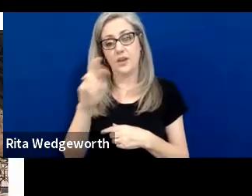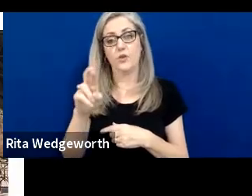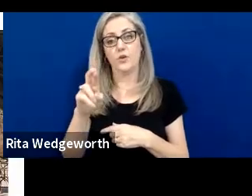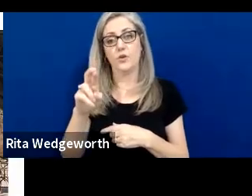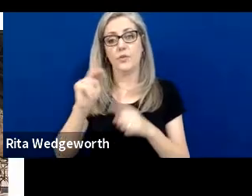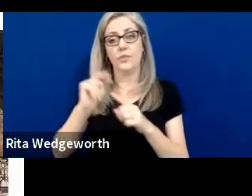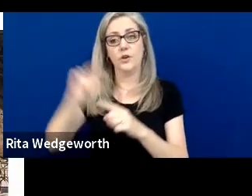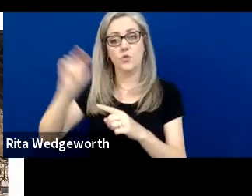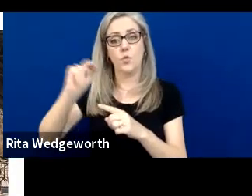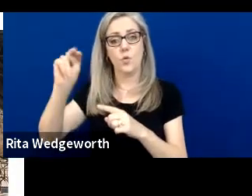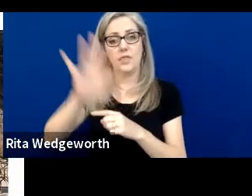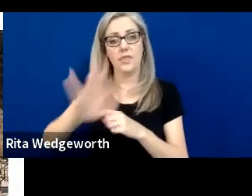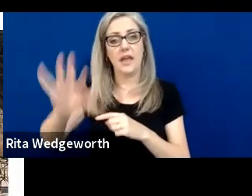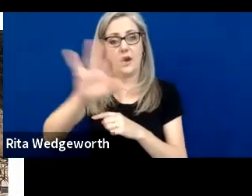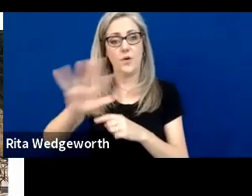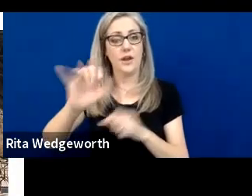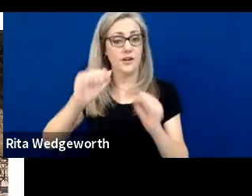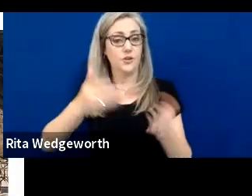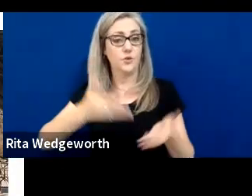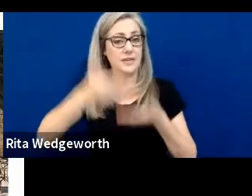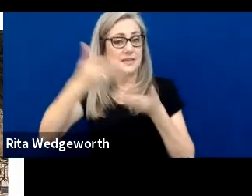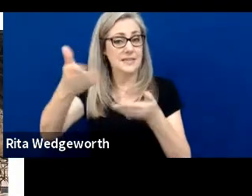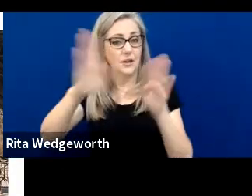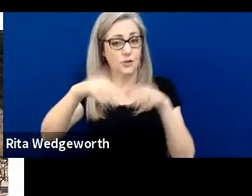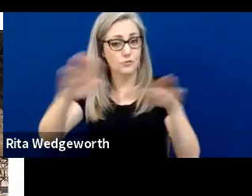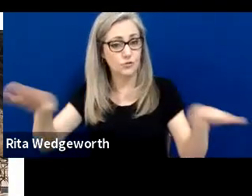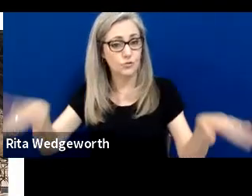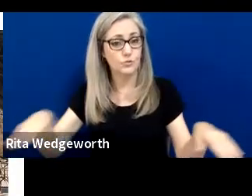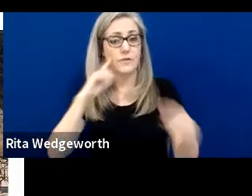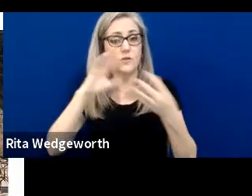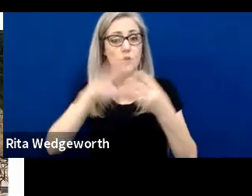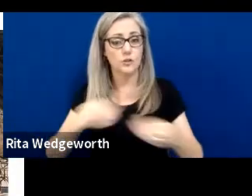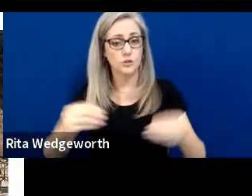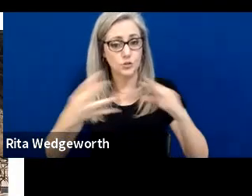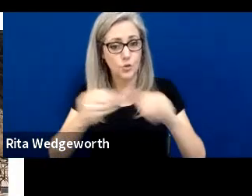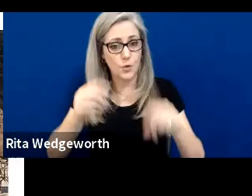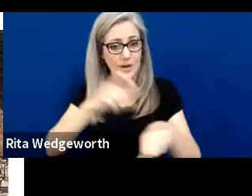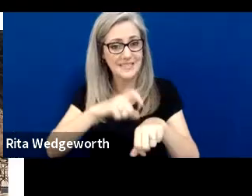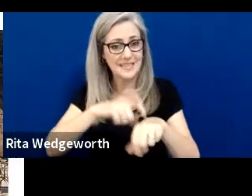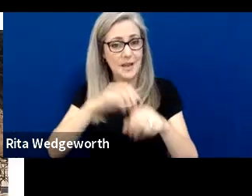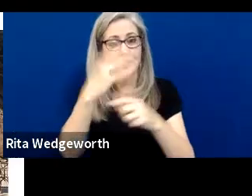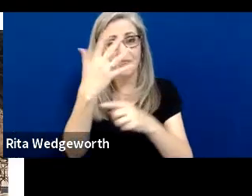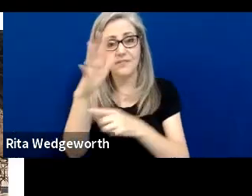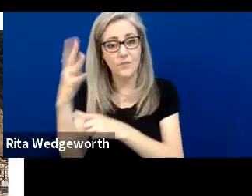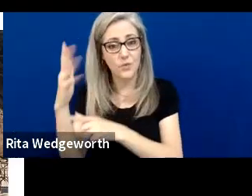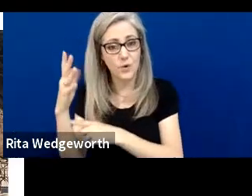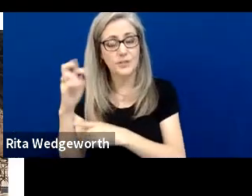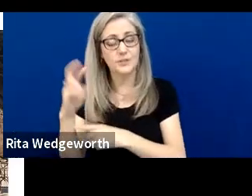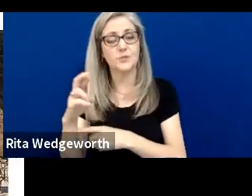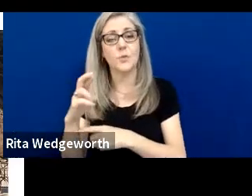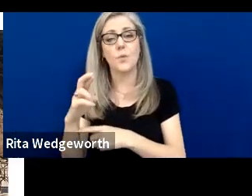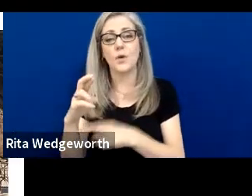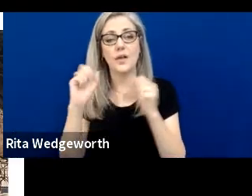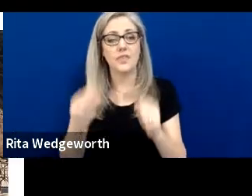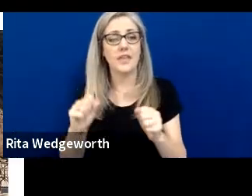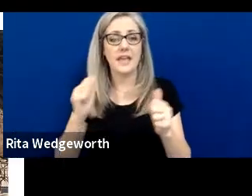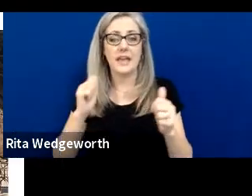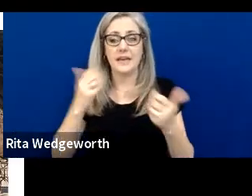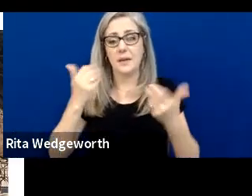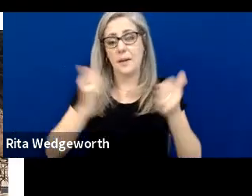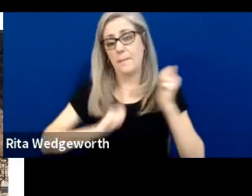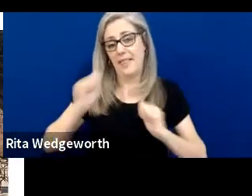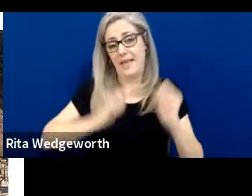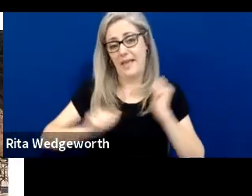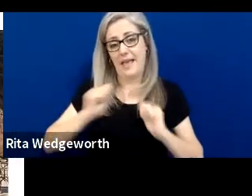could be used to like take your children out and do story times in the forest, or have them put on like a little play, just like let